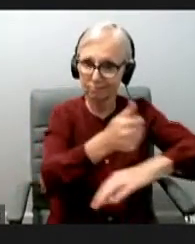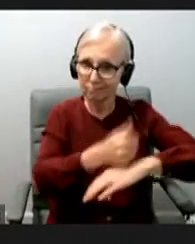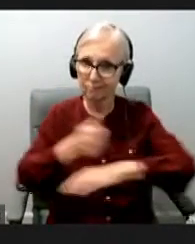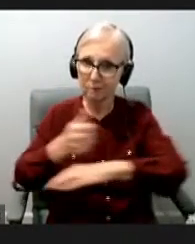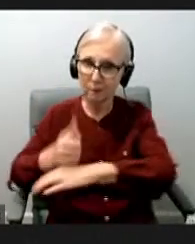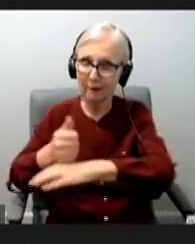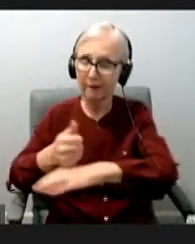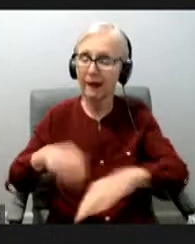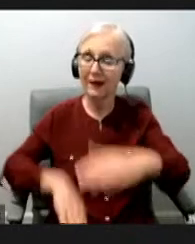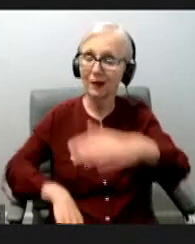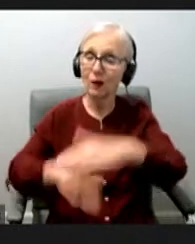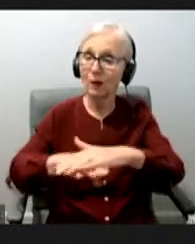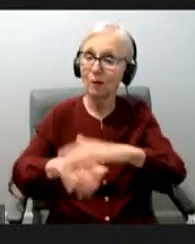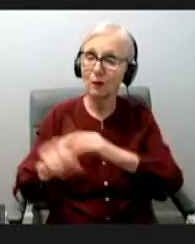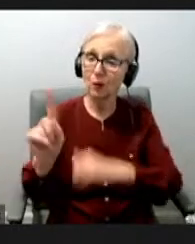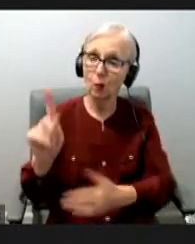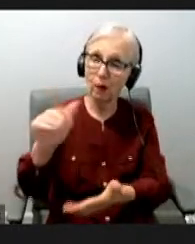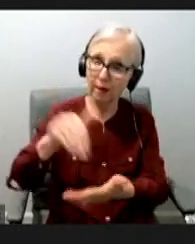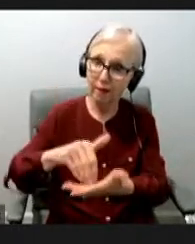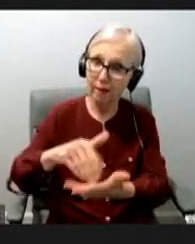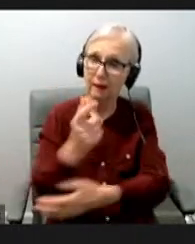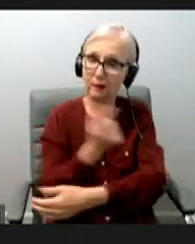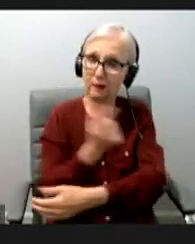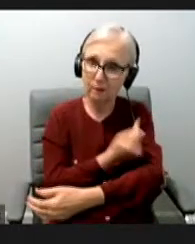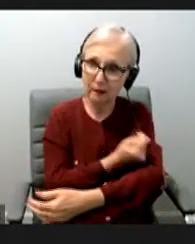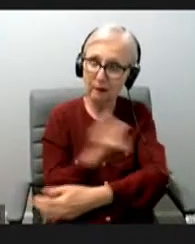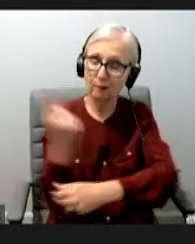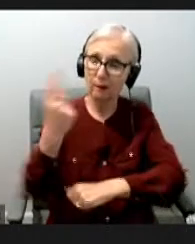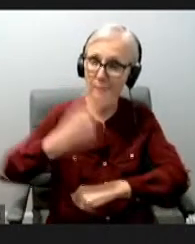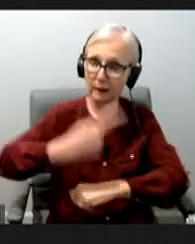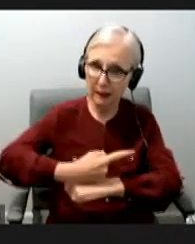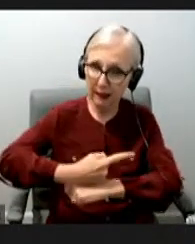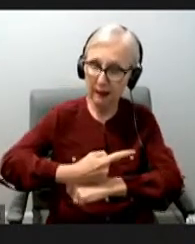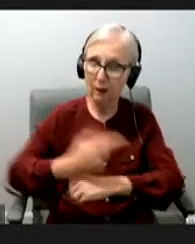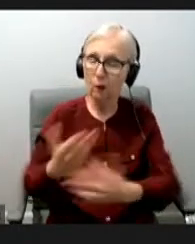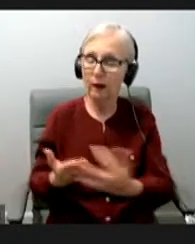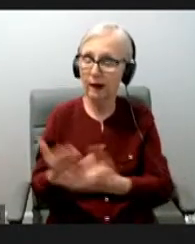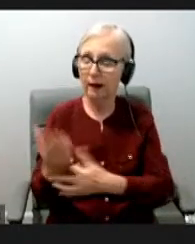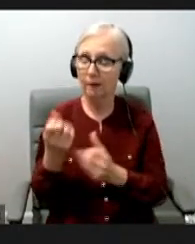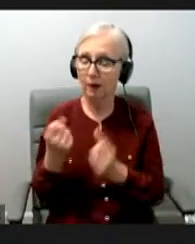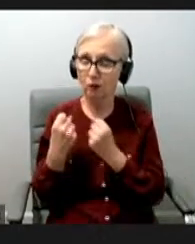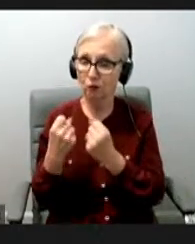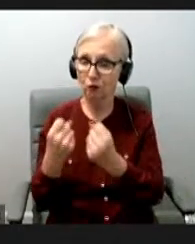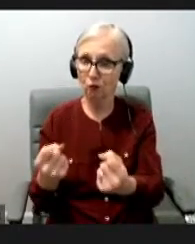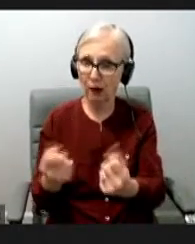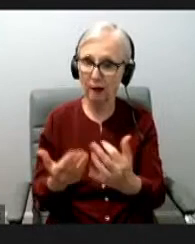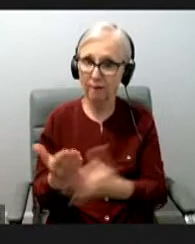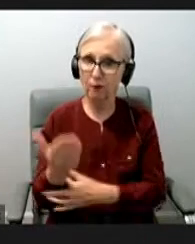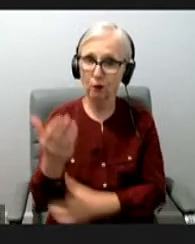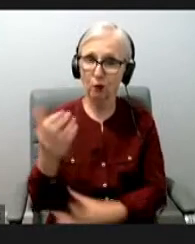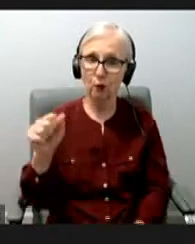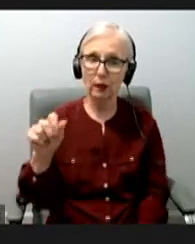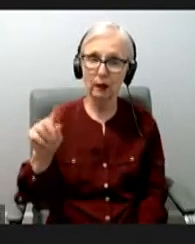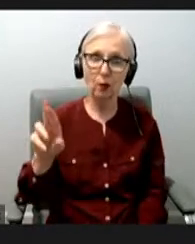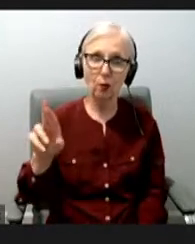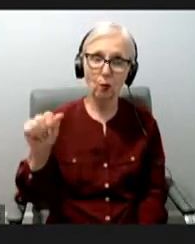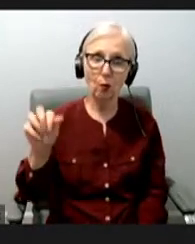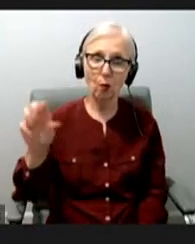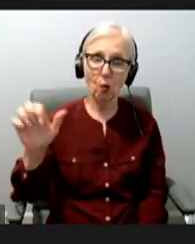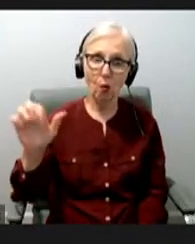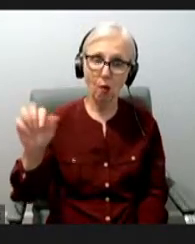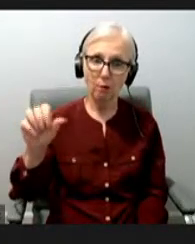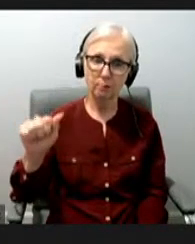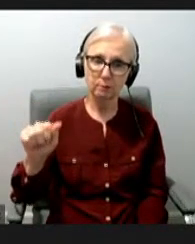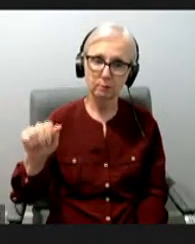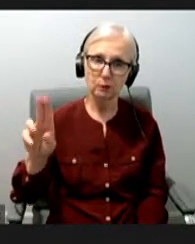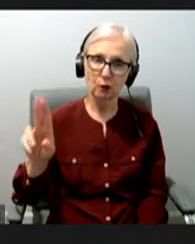to 1,000 vaccinations per day. We've got a drive-through site at the Aurora Municipal Center. We've got a drive-through